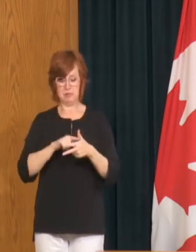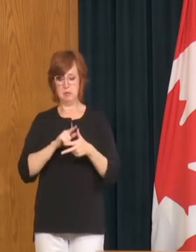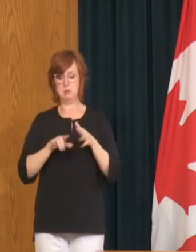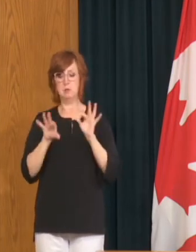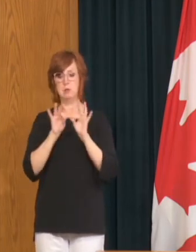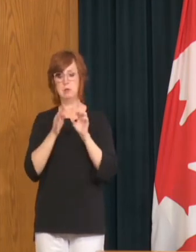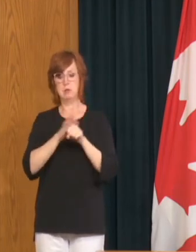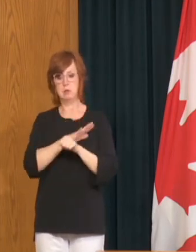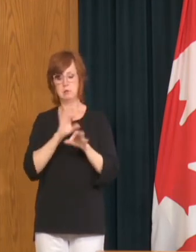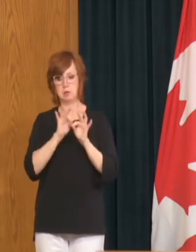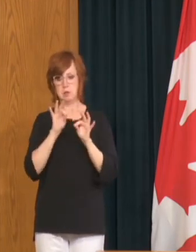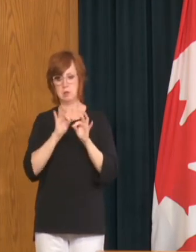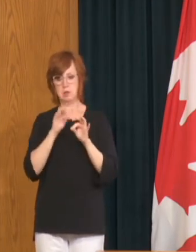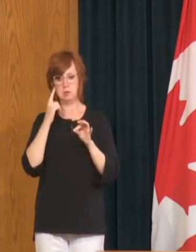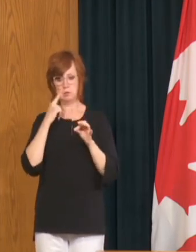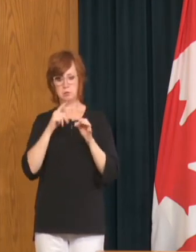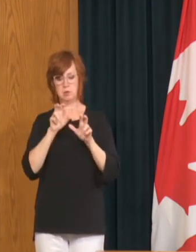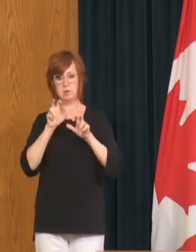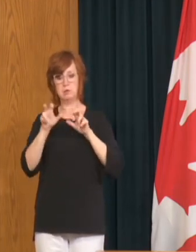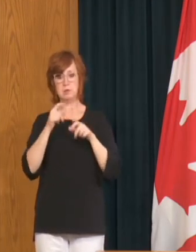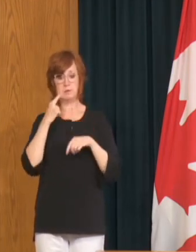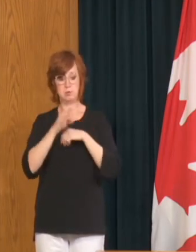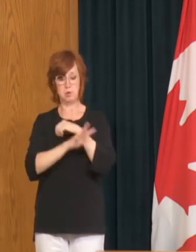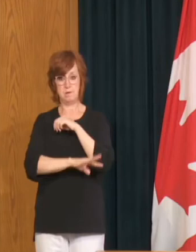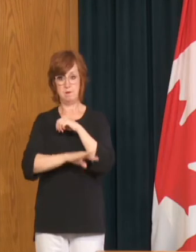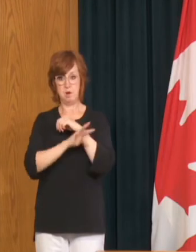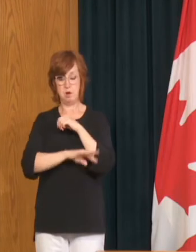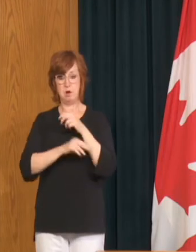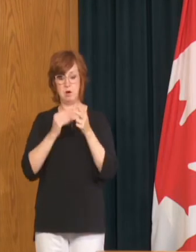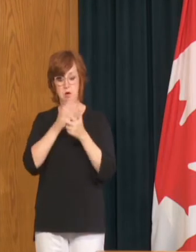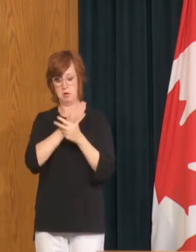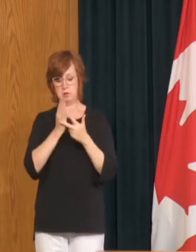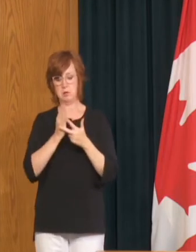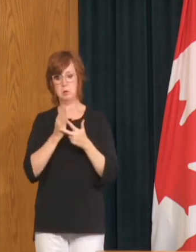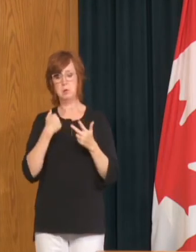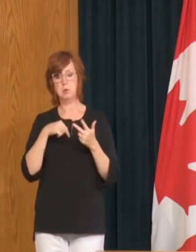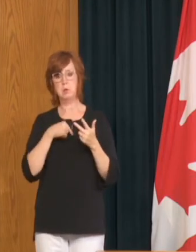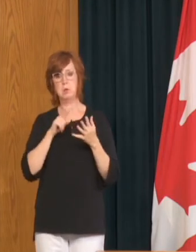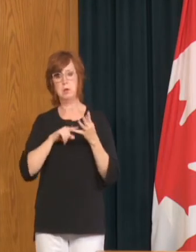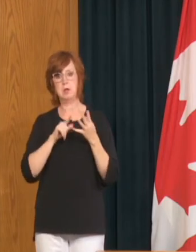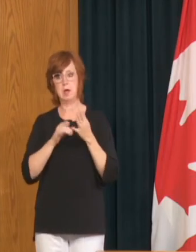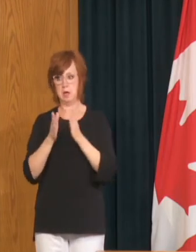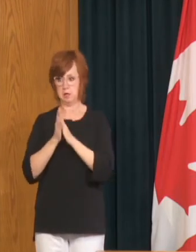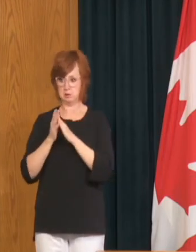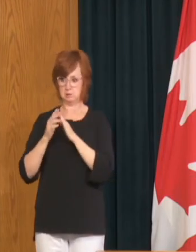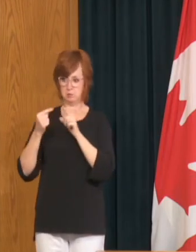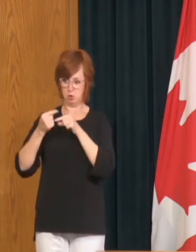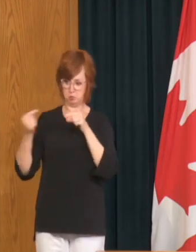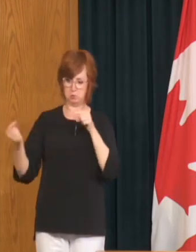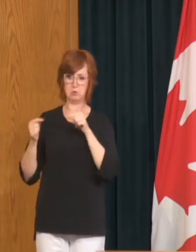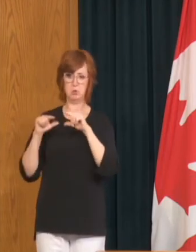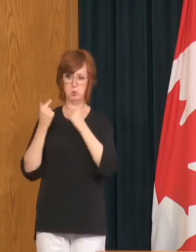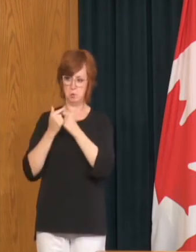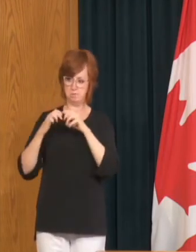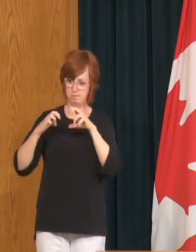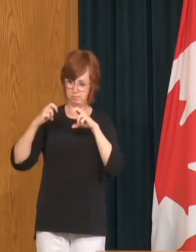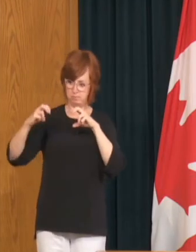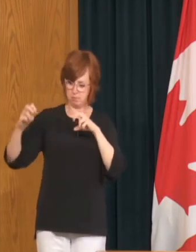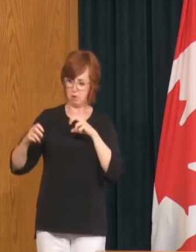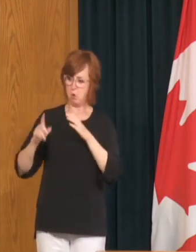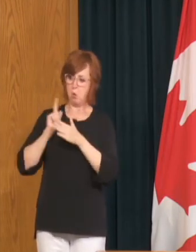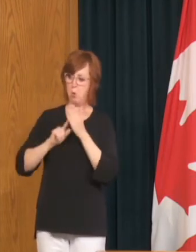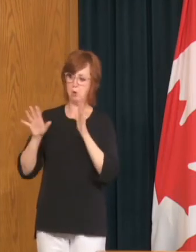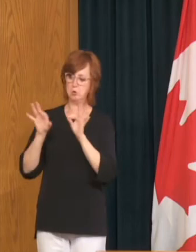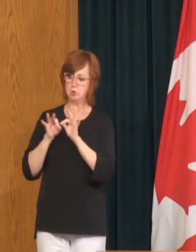that we may commit to in this election campaign this fall. We would ask that the opposition would do the same and fully cost